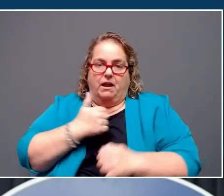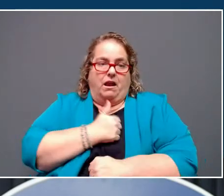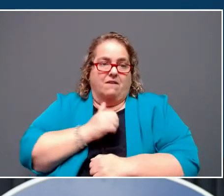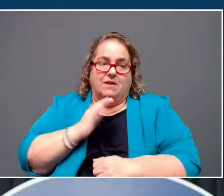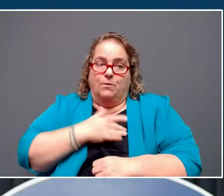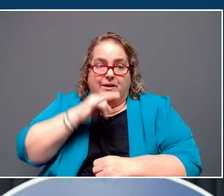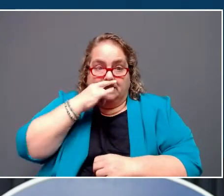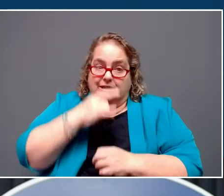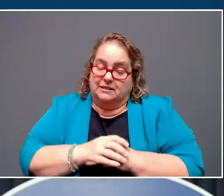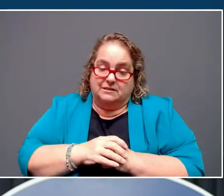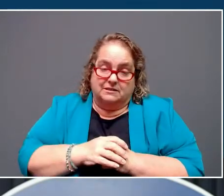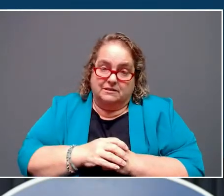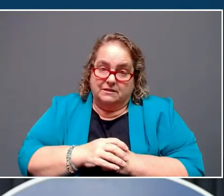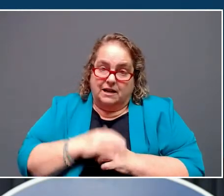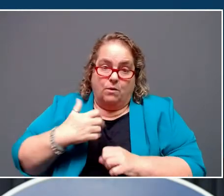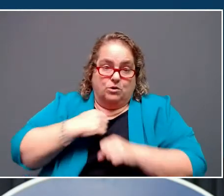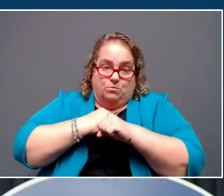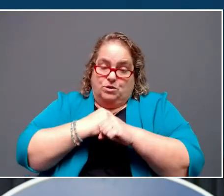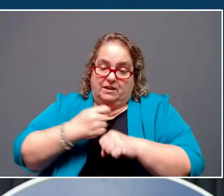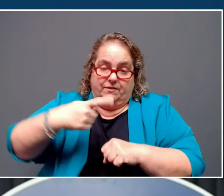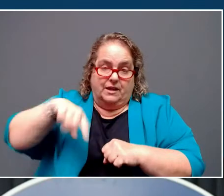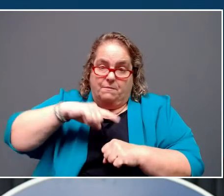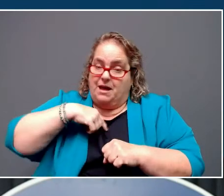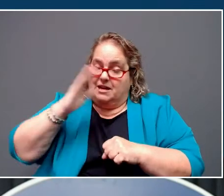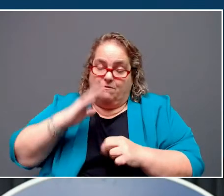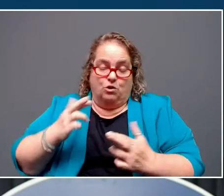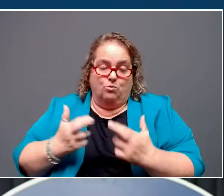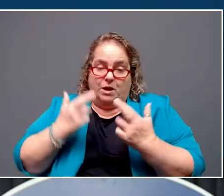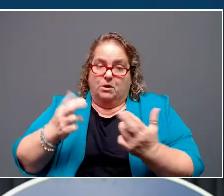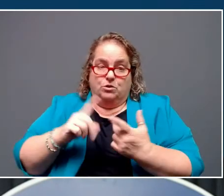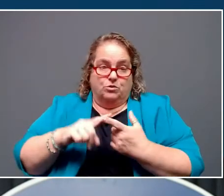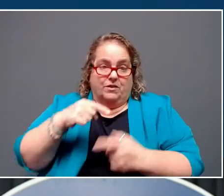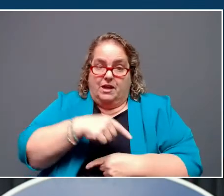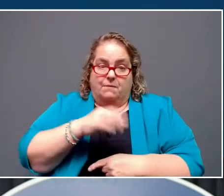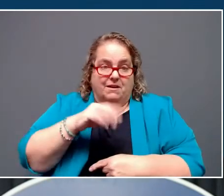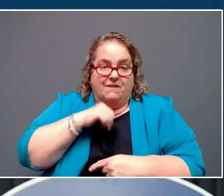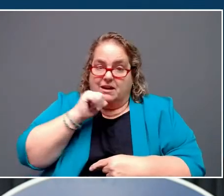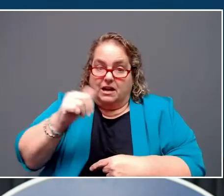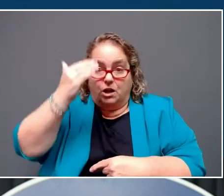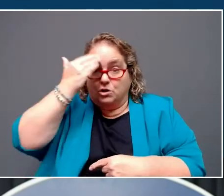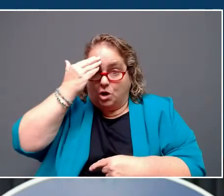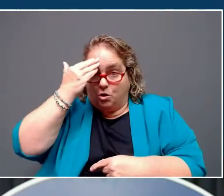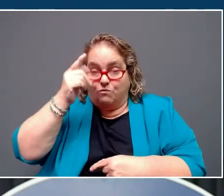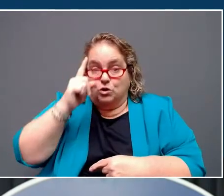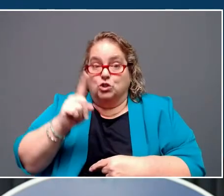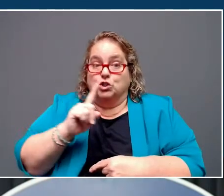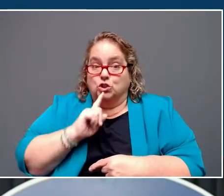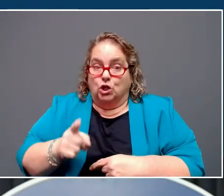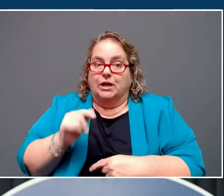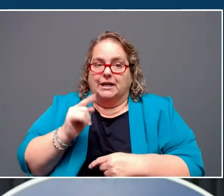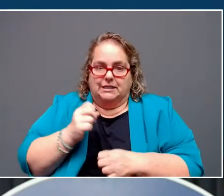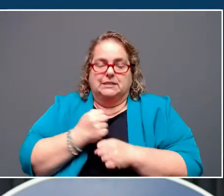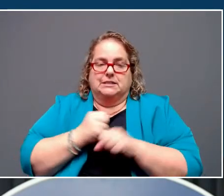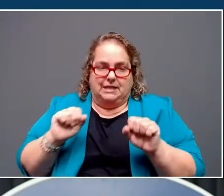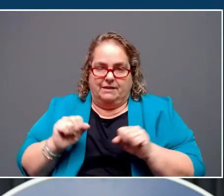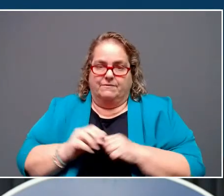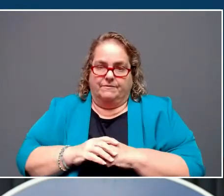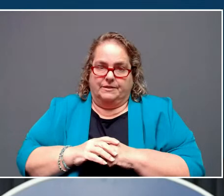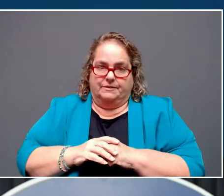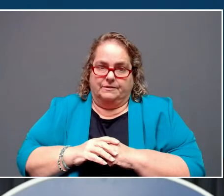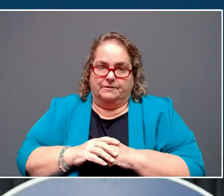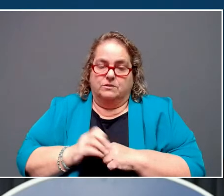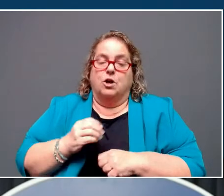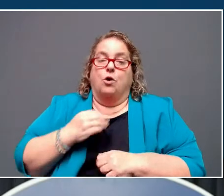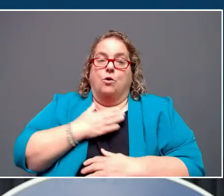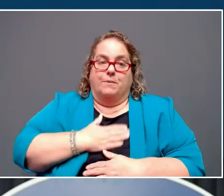and I would never recommend it to them if I didn't know and believe that they are safe and effective. So please protect